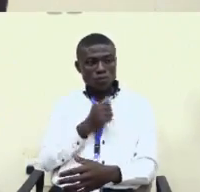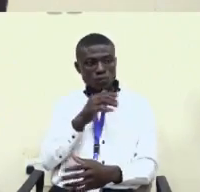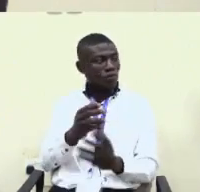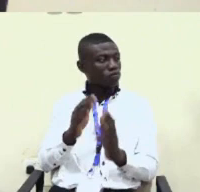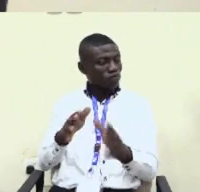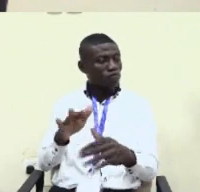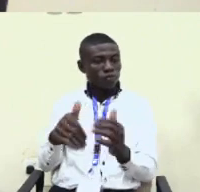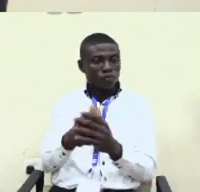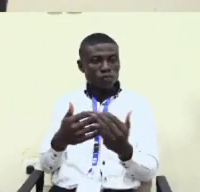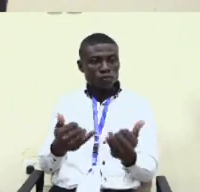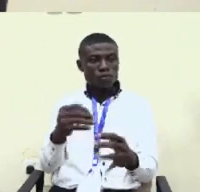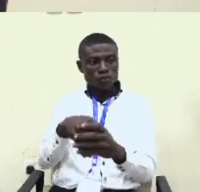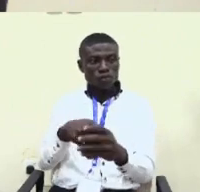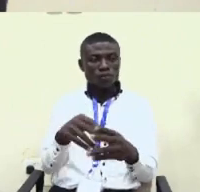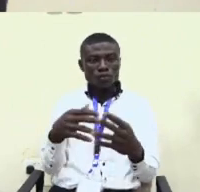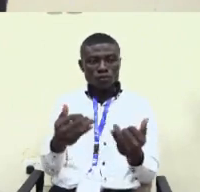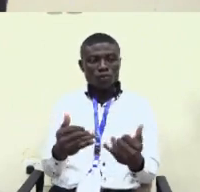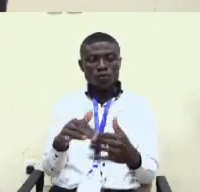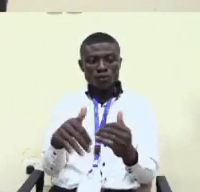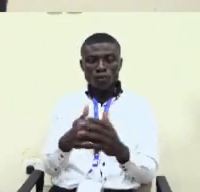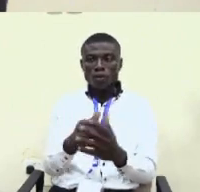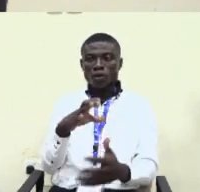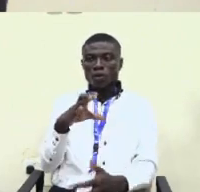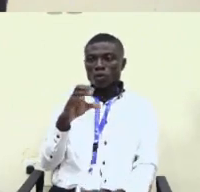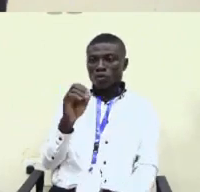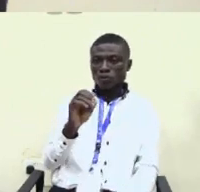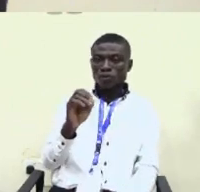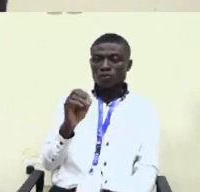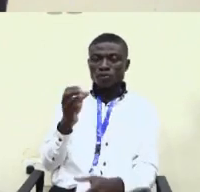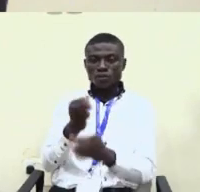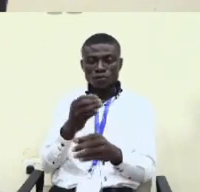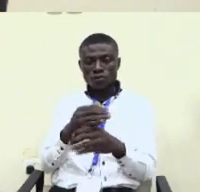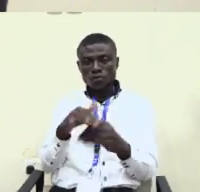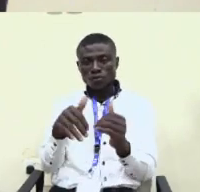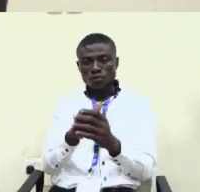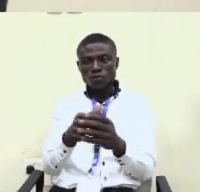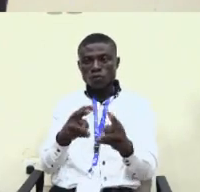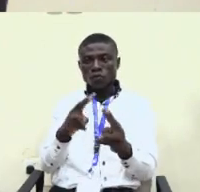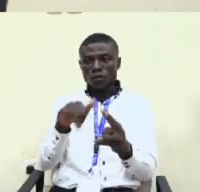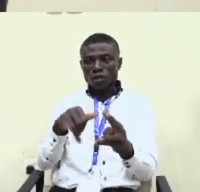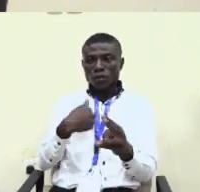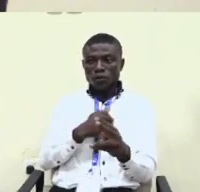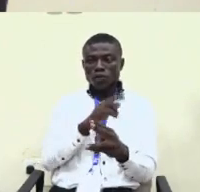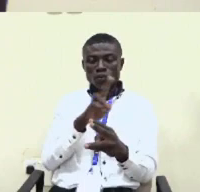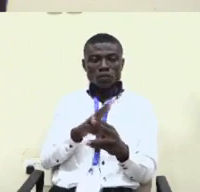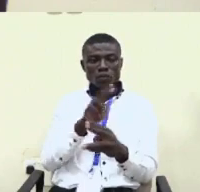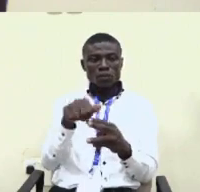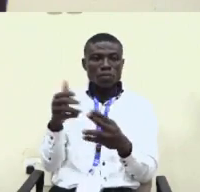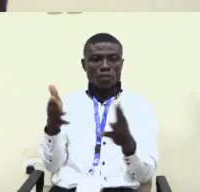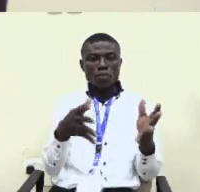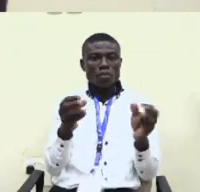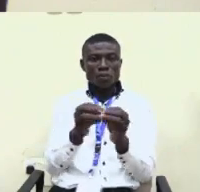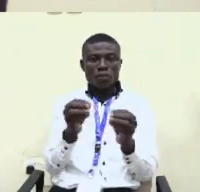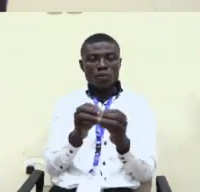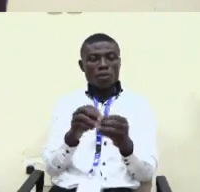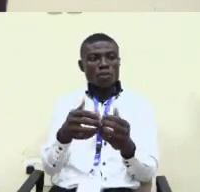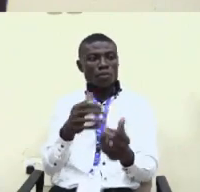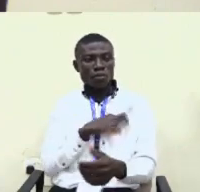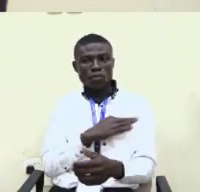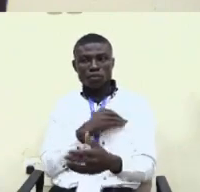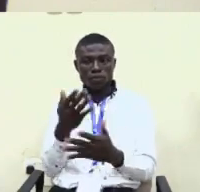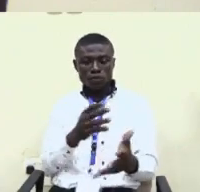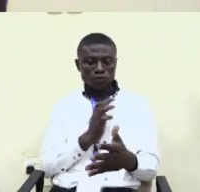out. Now, the co-creation approach that we took, brought us a lot of